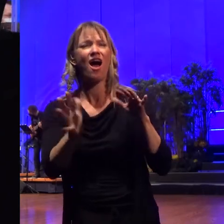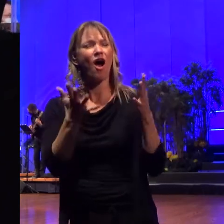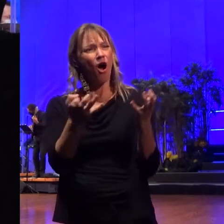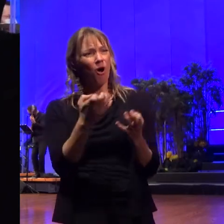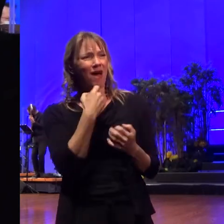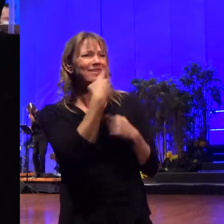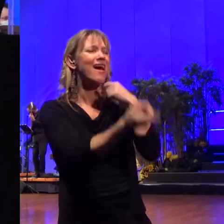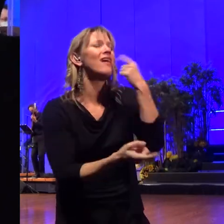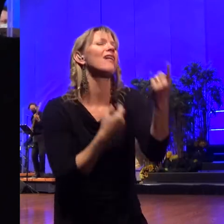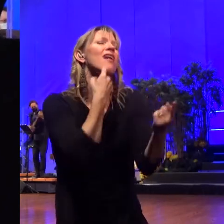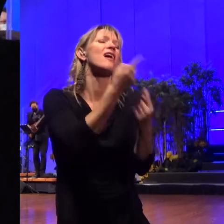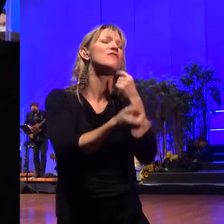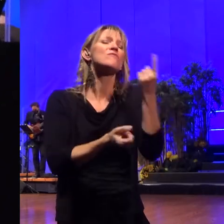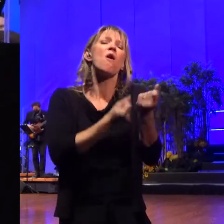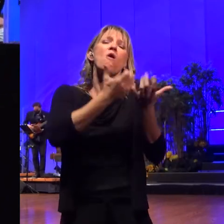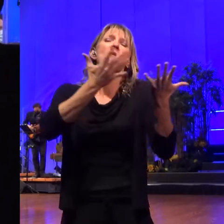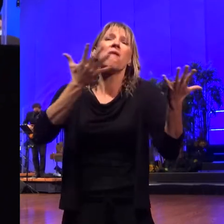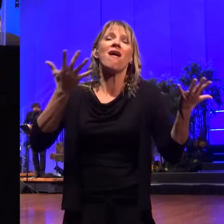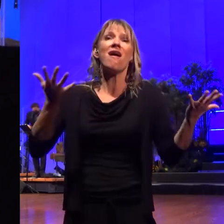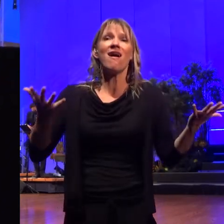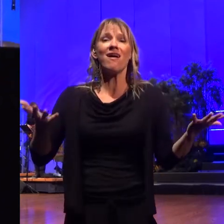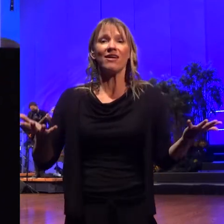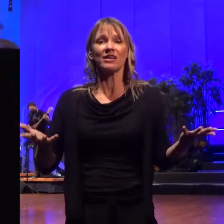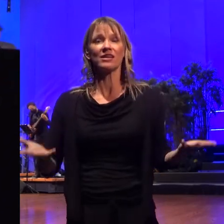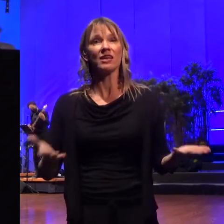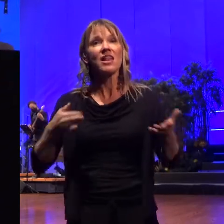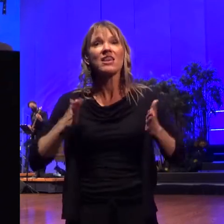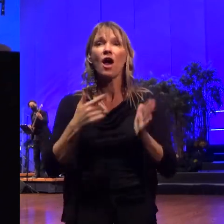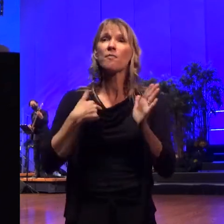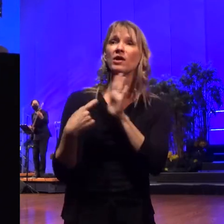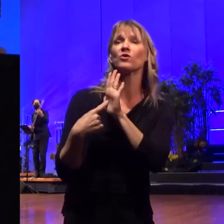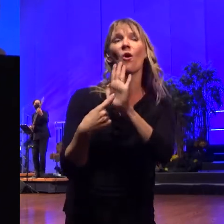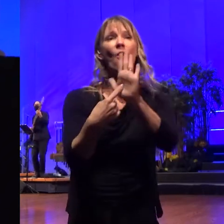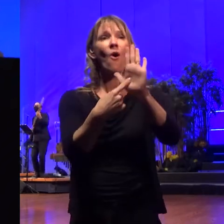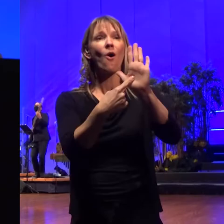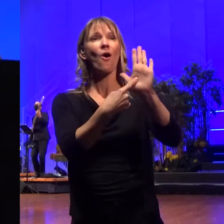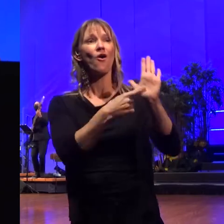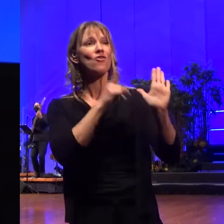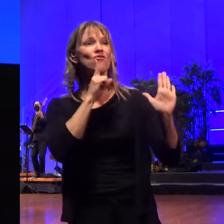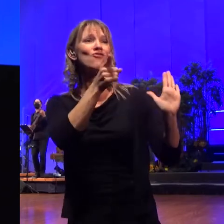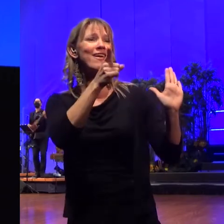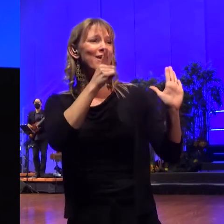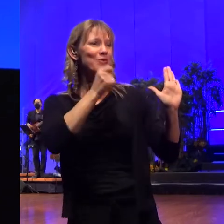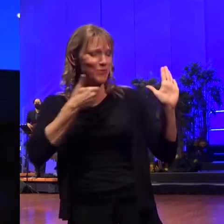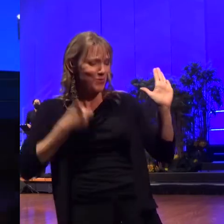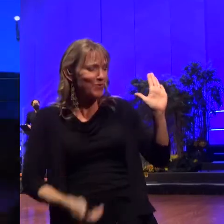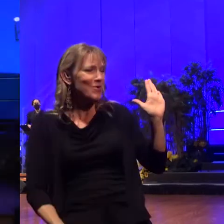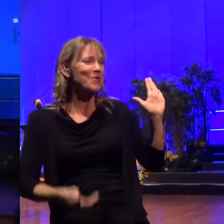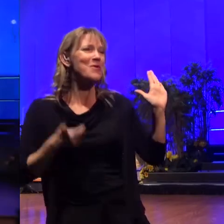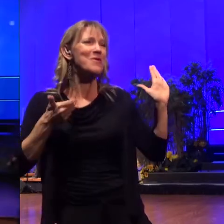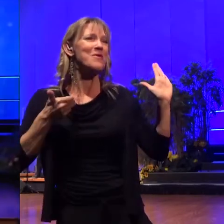so much I wanted to say. Let me show you the real me.